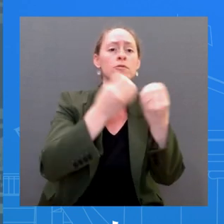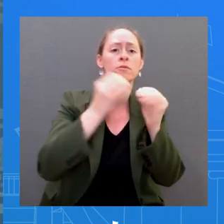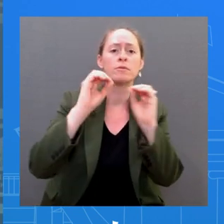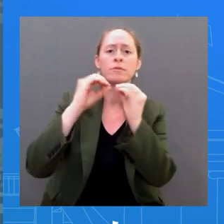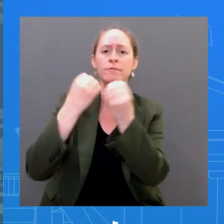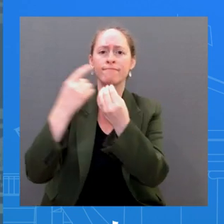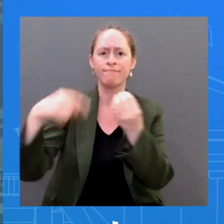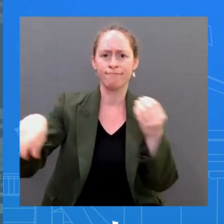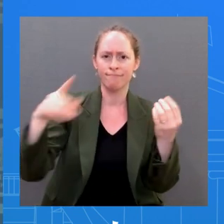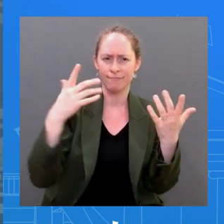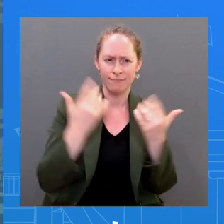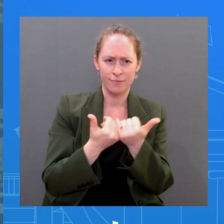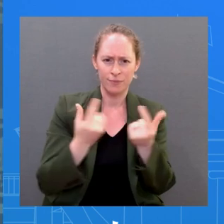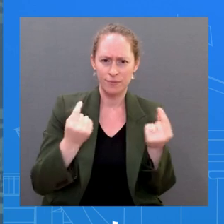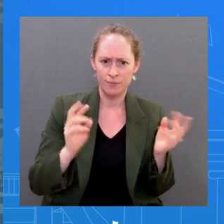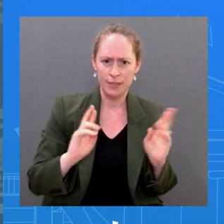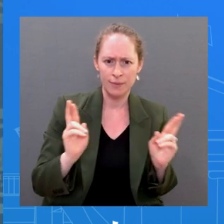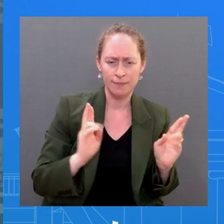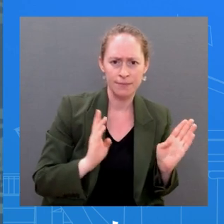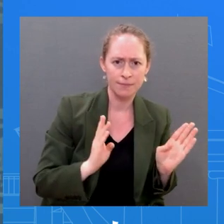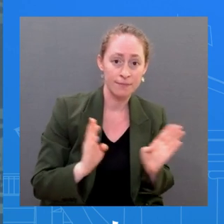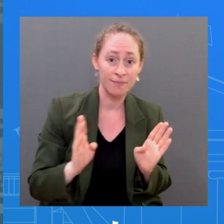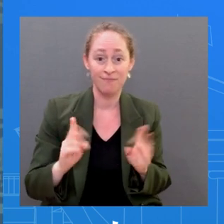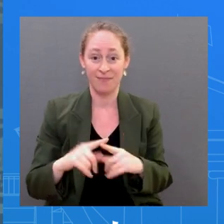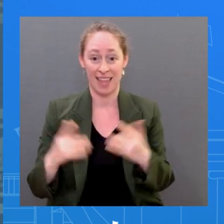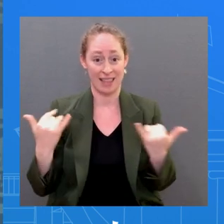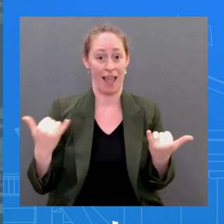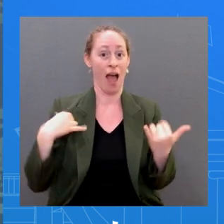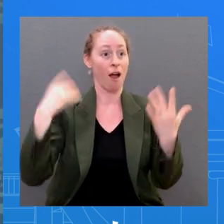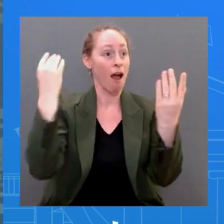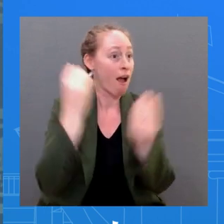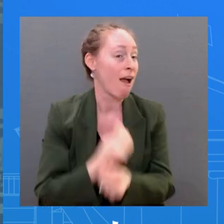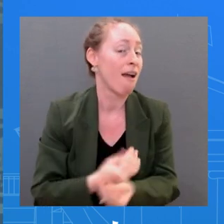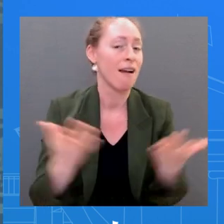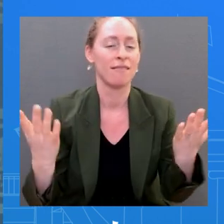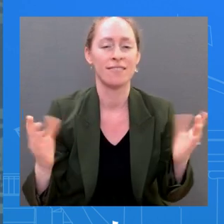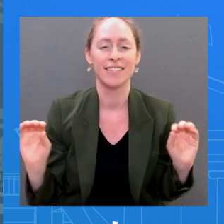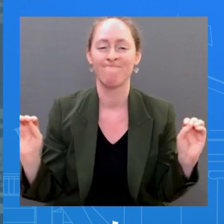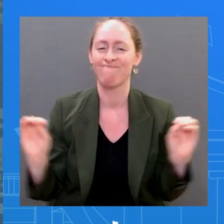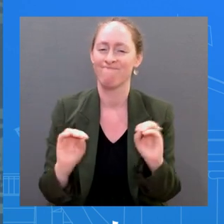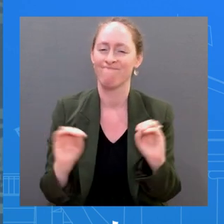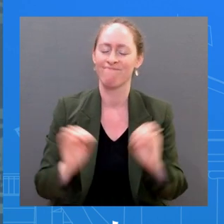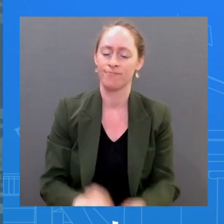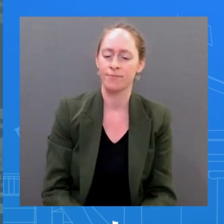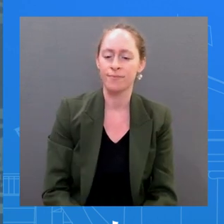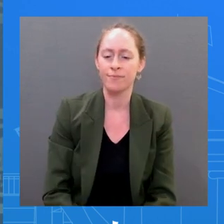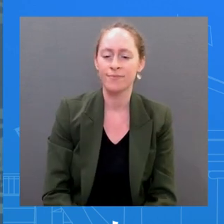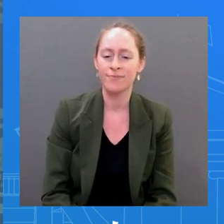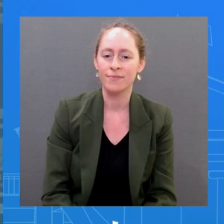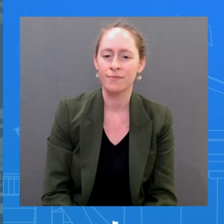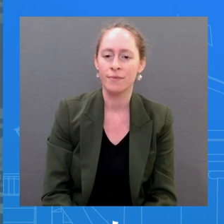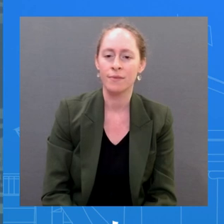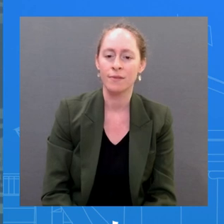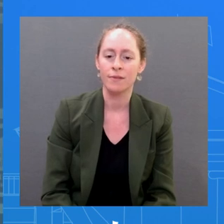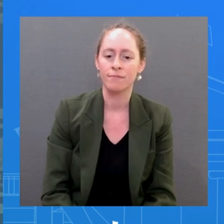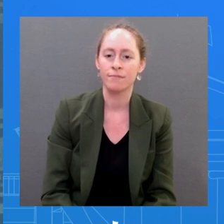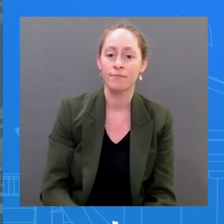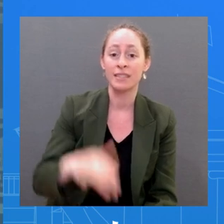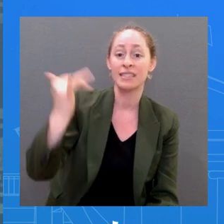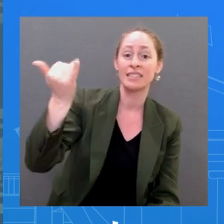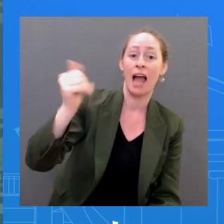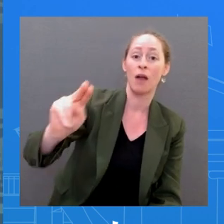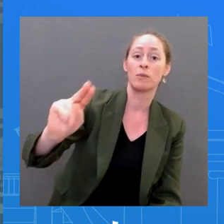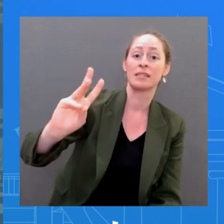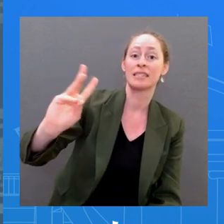Karine. The January 6th committee is going to hold its first public hearing on Thursday while the president's in California. Do